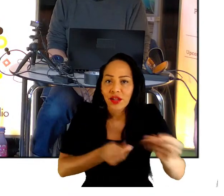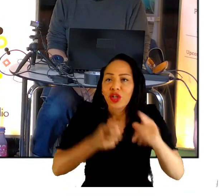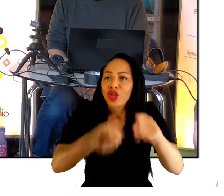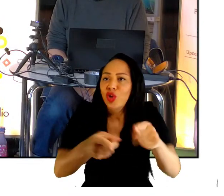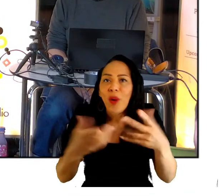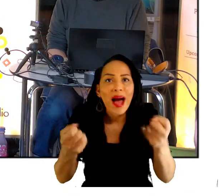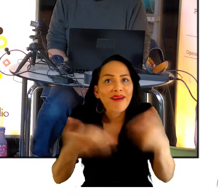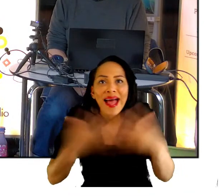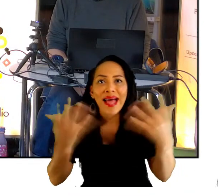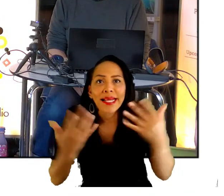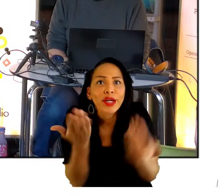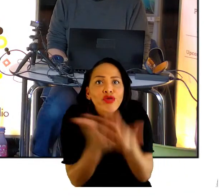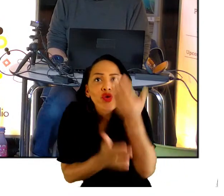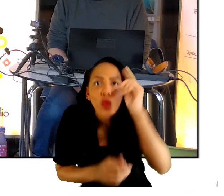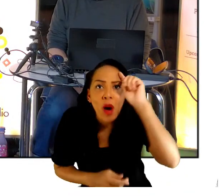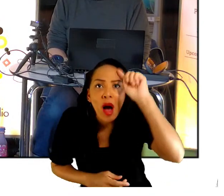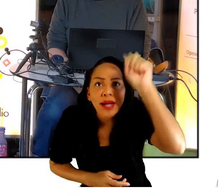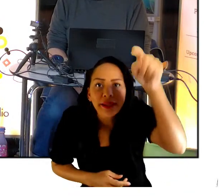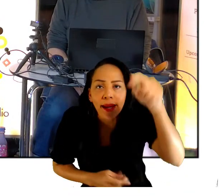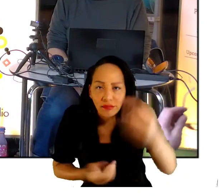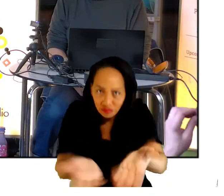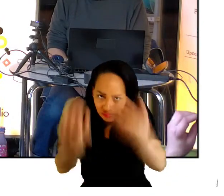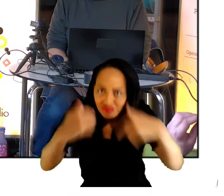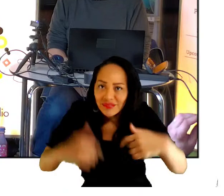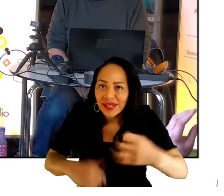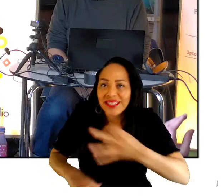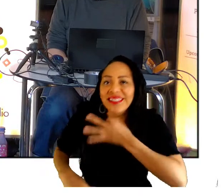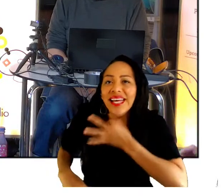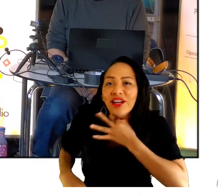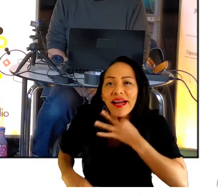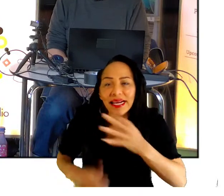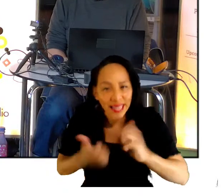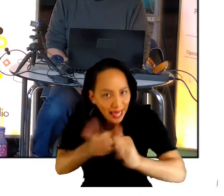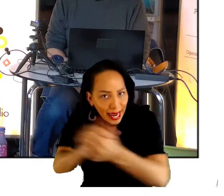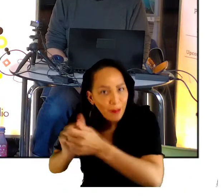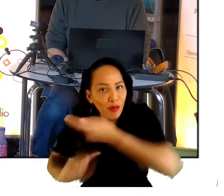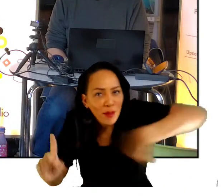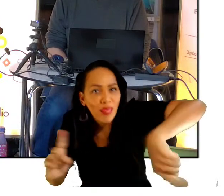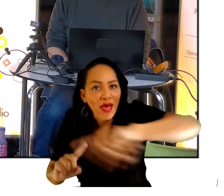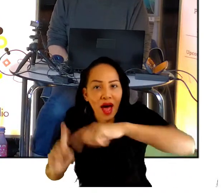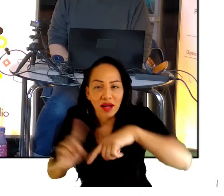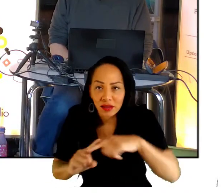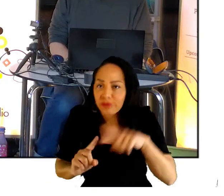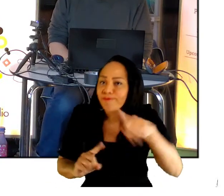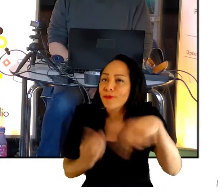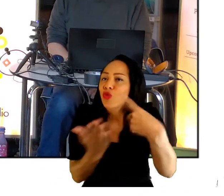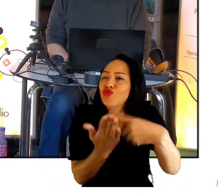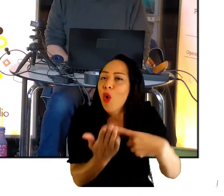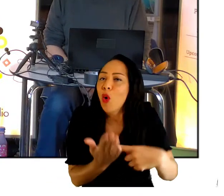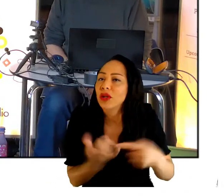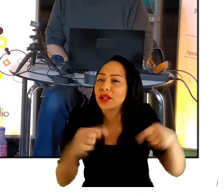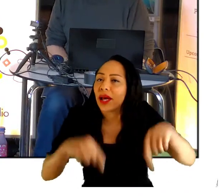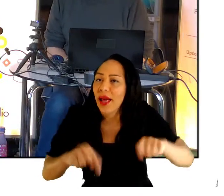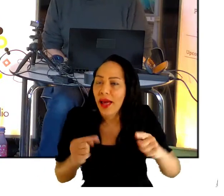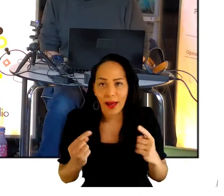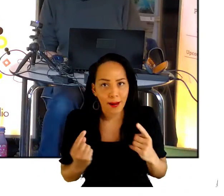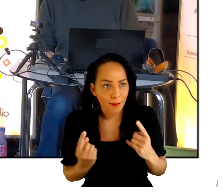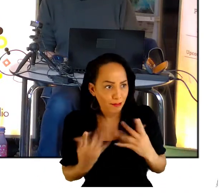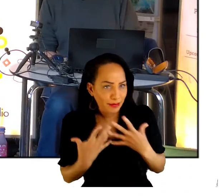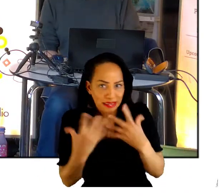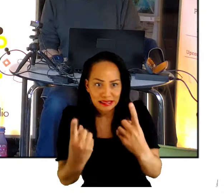and to make time for collaboration. Now, quick bit of housekeeping. Please do feel free to move around. Be careful if you're near the